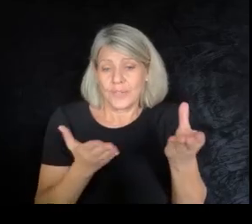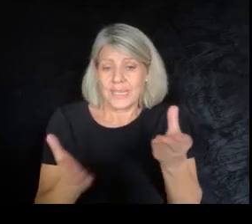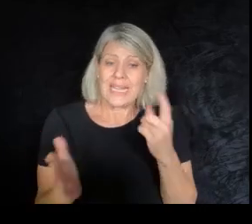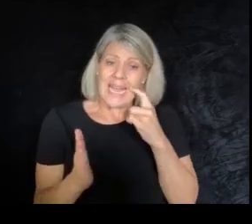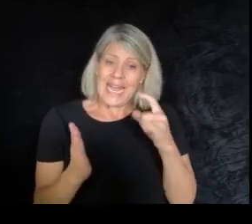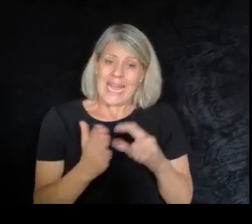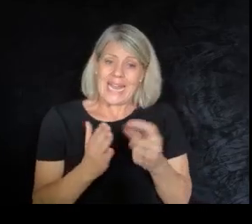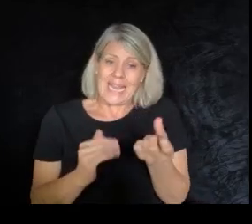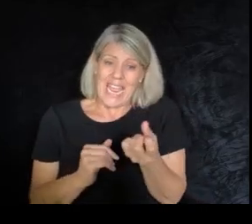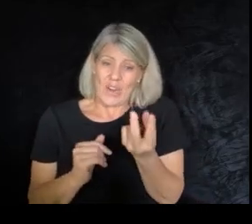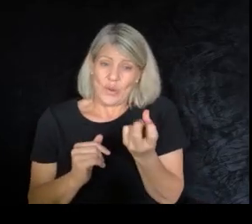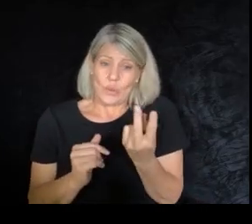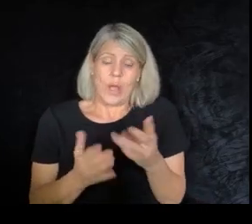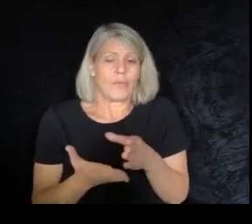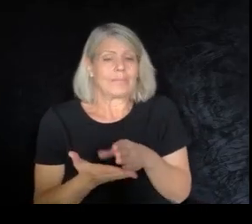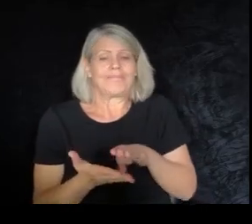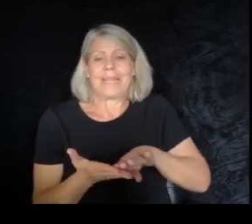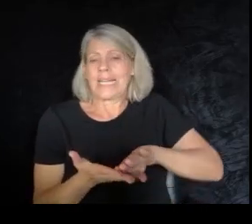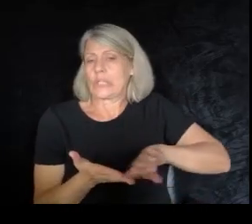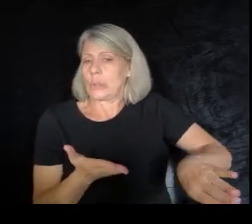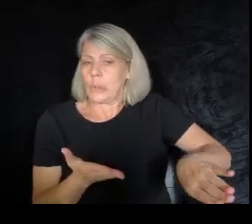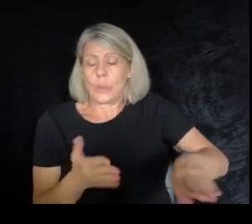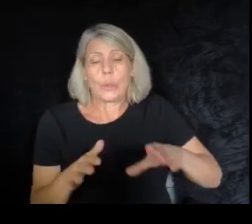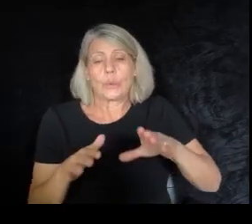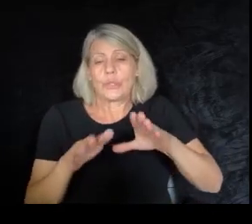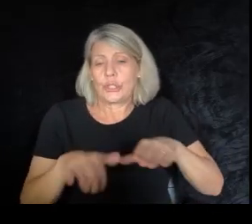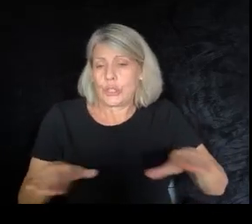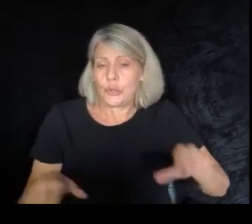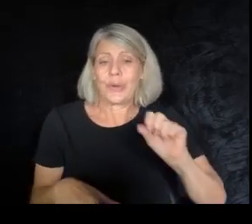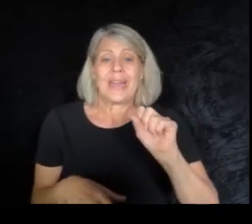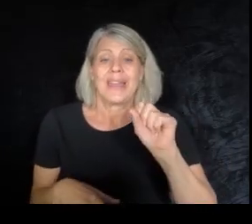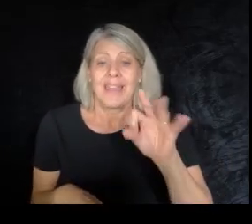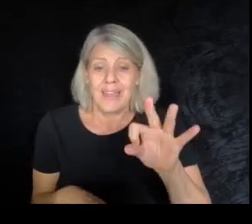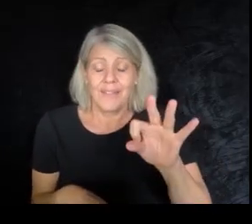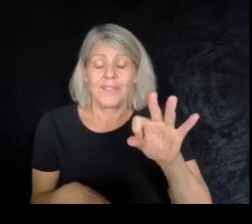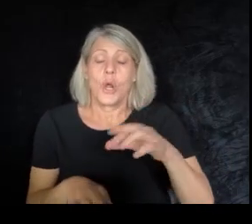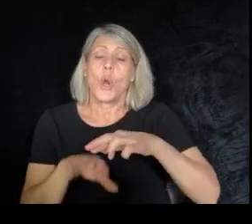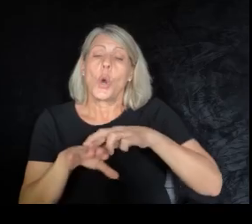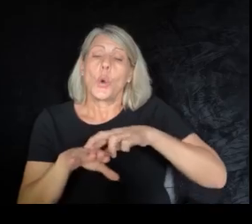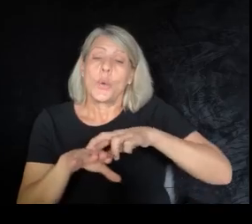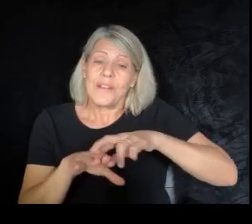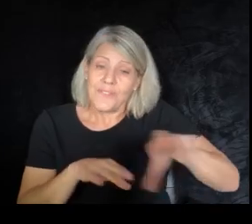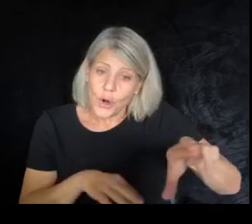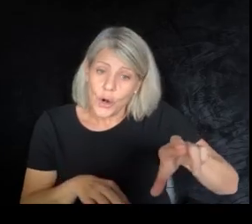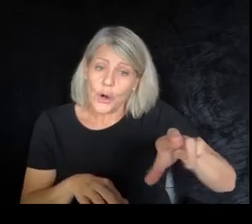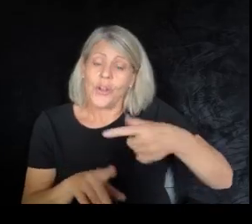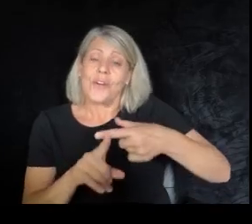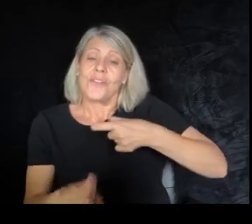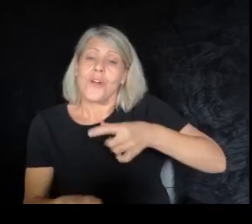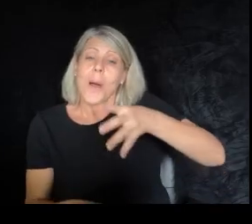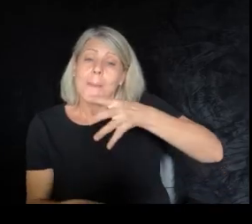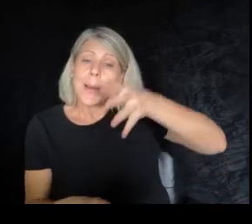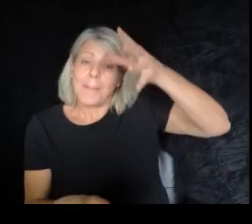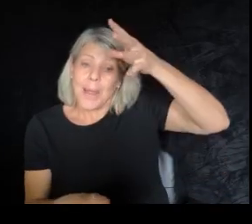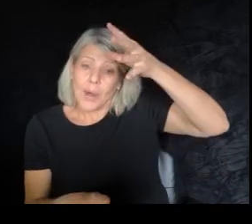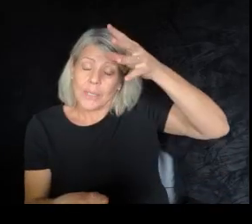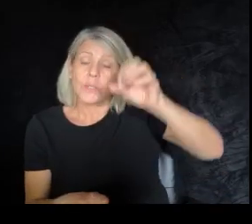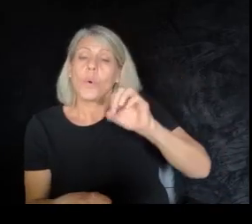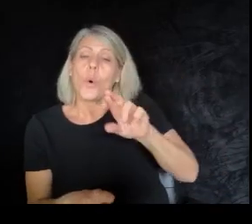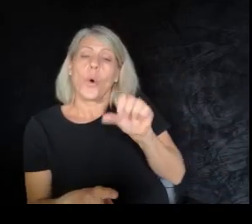12 excludes children referred by a parent or agency other than early intervention.